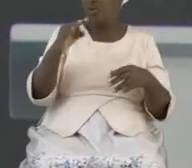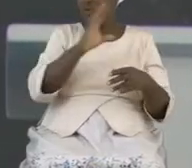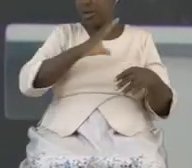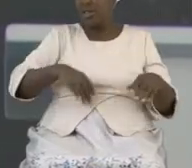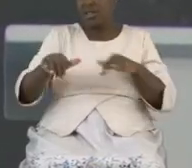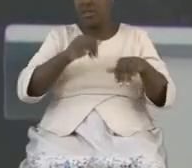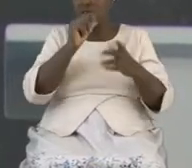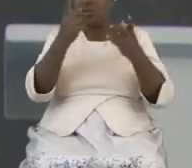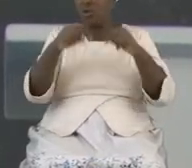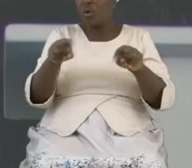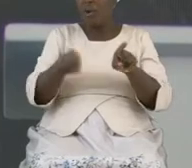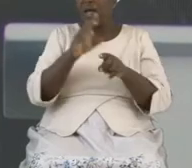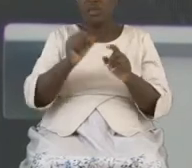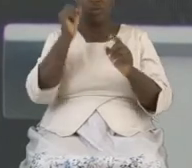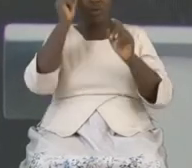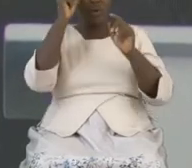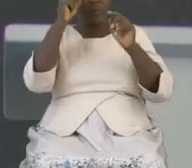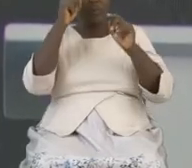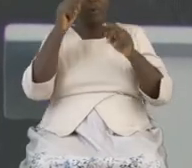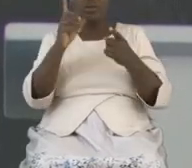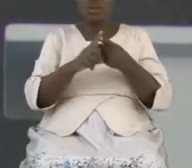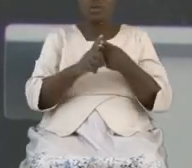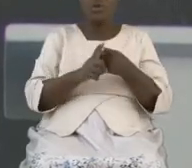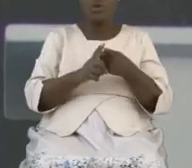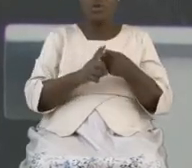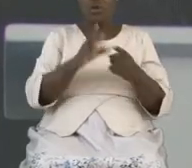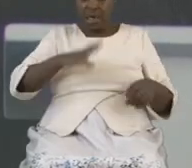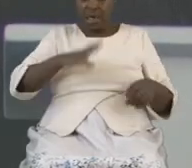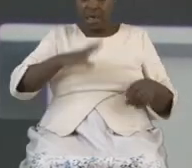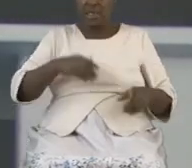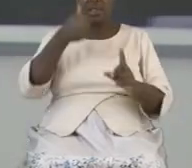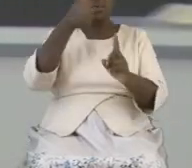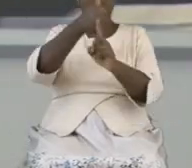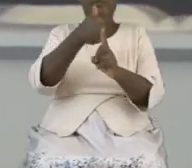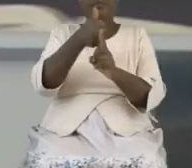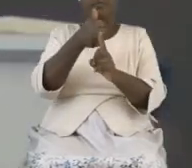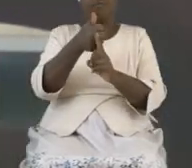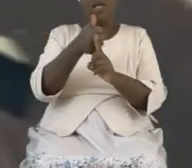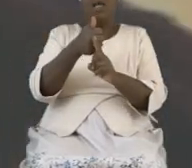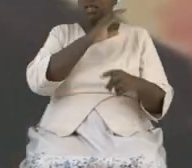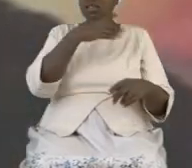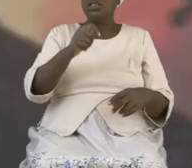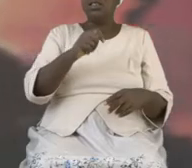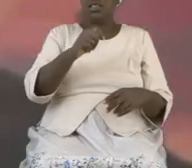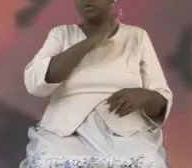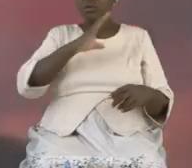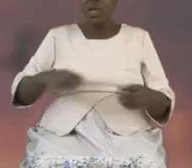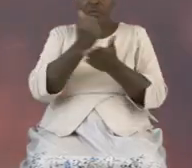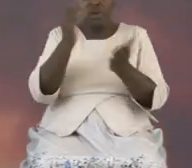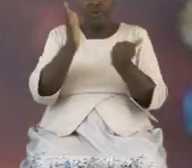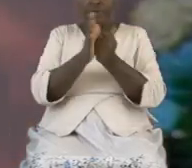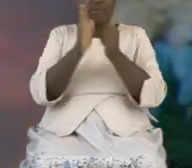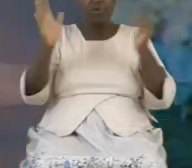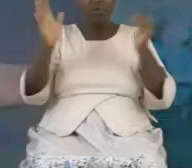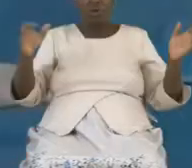as a surprise to Christ himself. The crucifixion of Christ was not something like